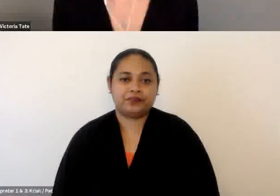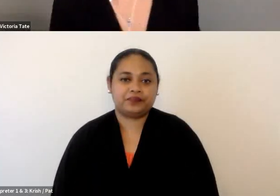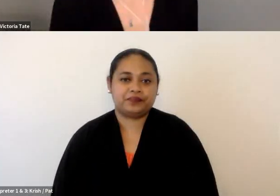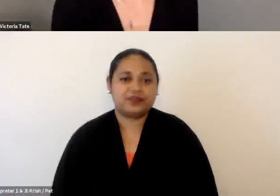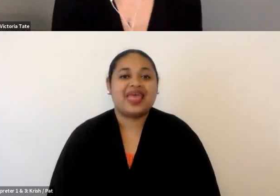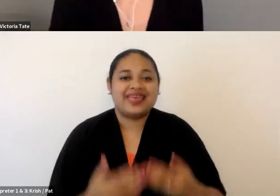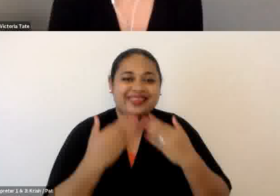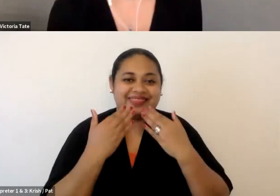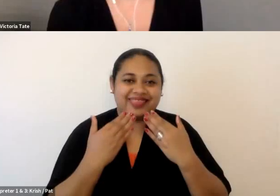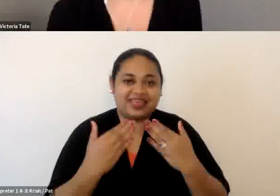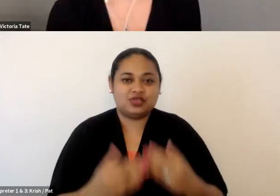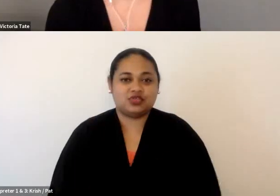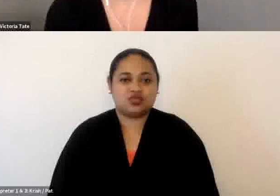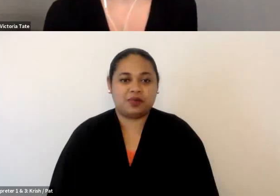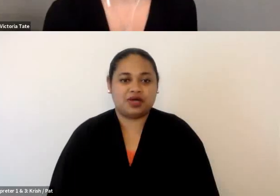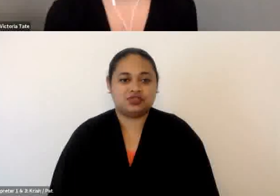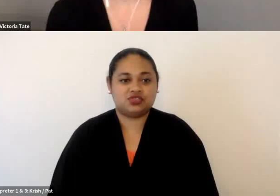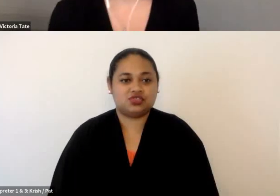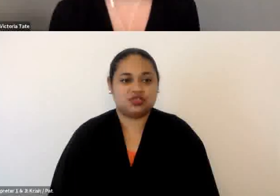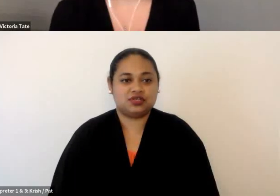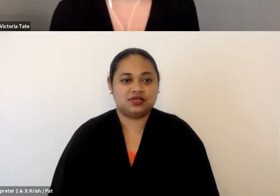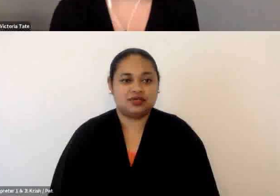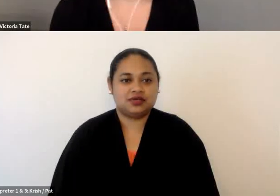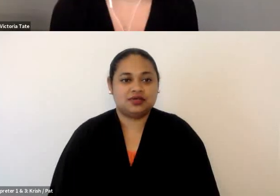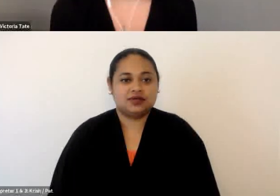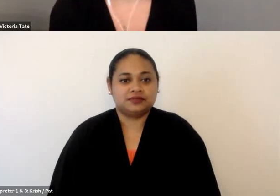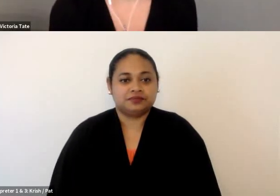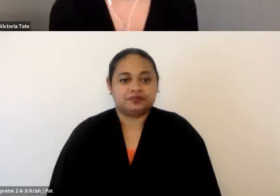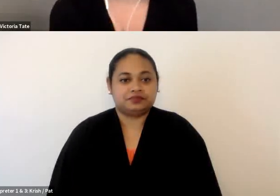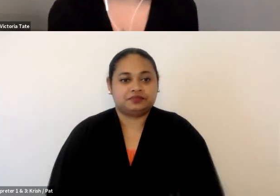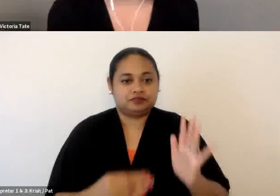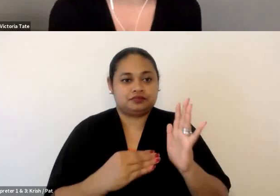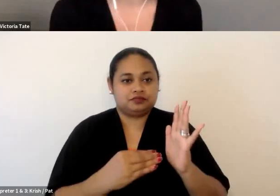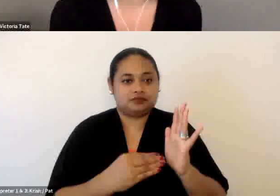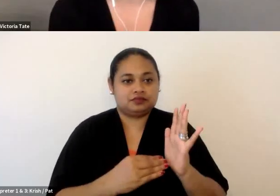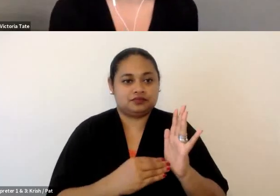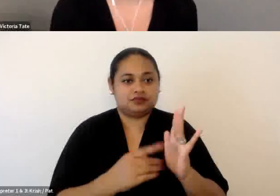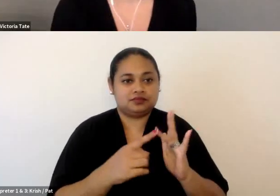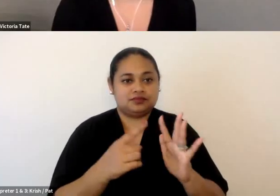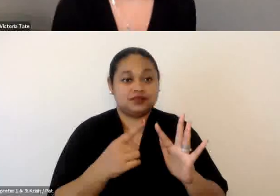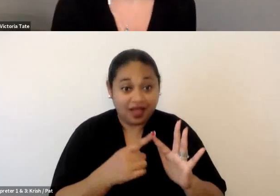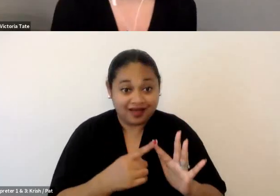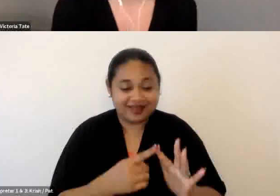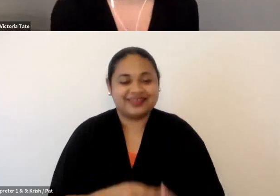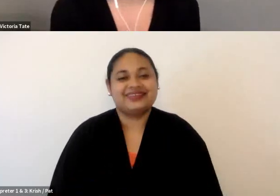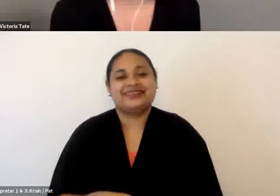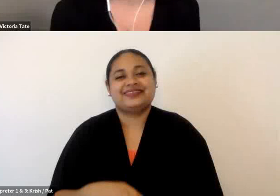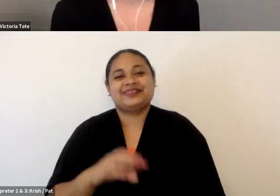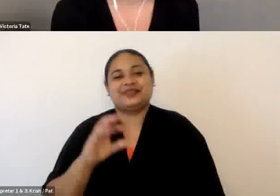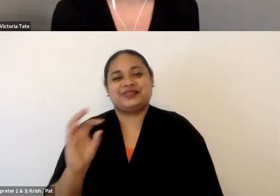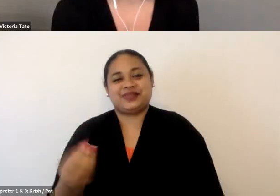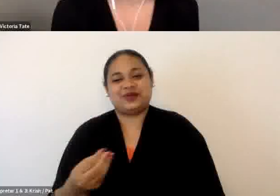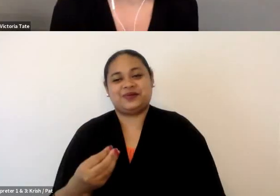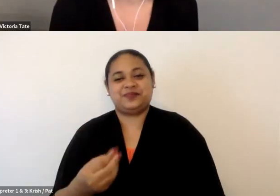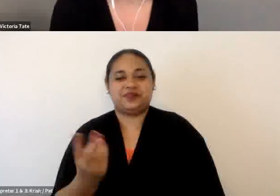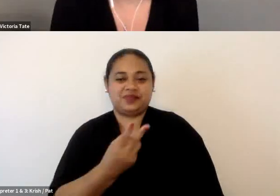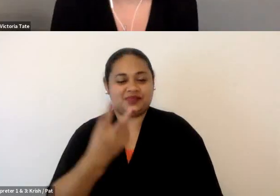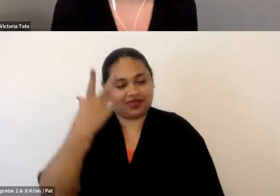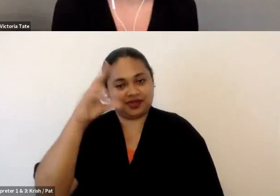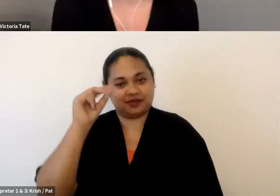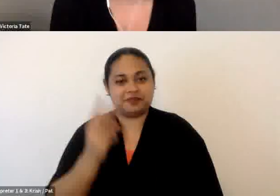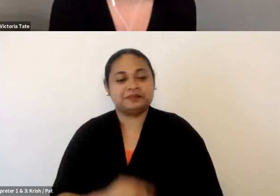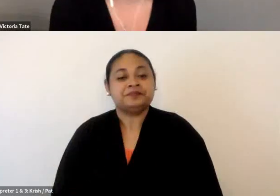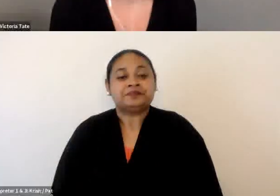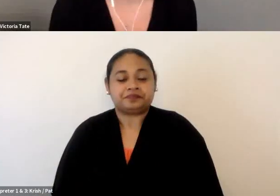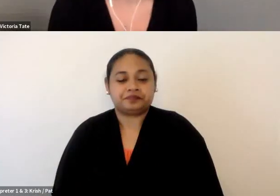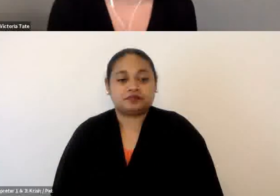Thank you so much, Zoe, for that presentation. I think that has really helped to build a little bit more understanding about the